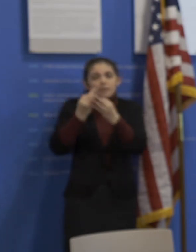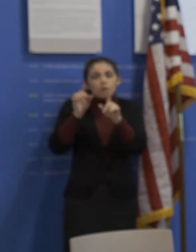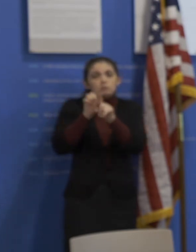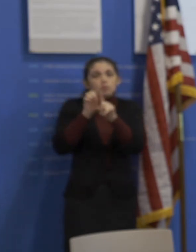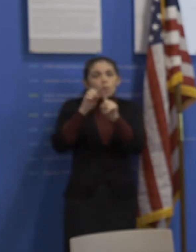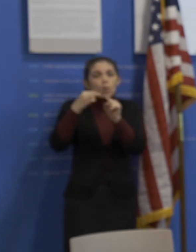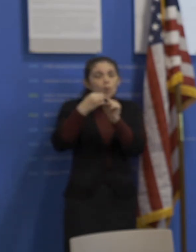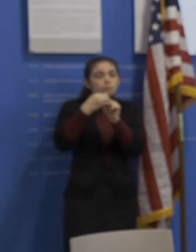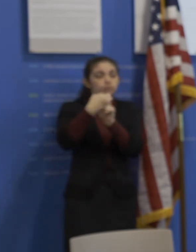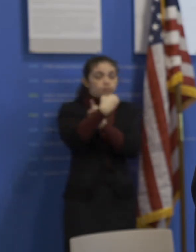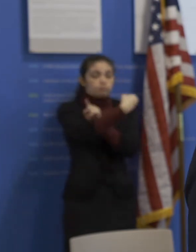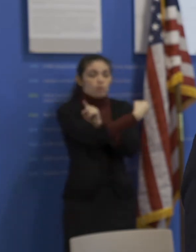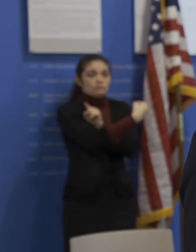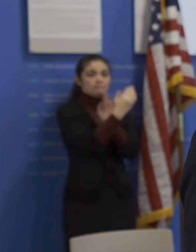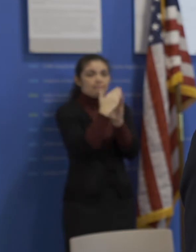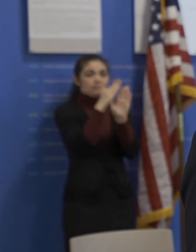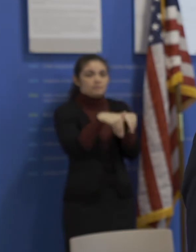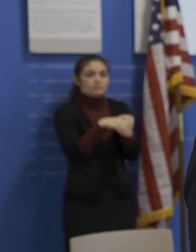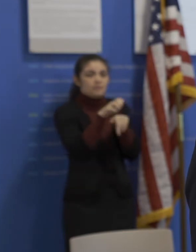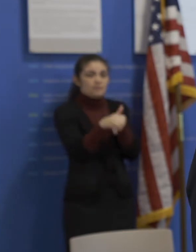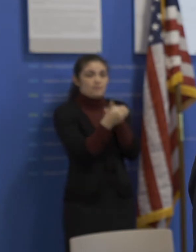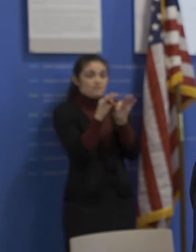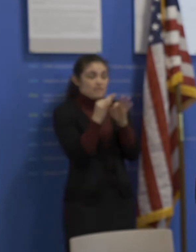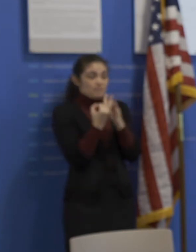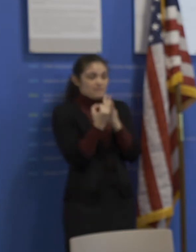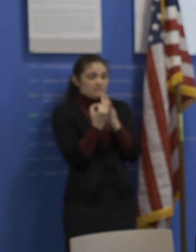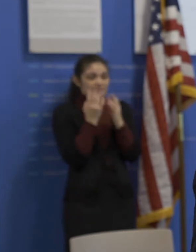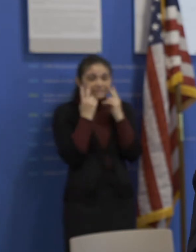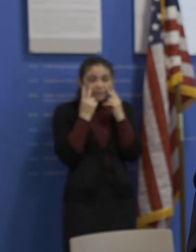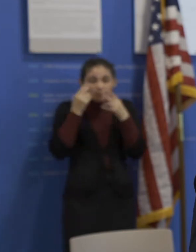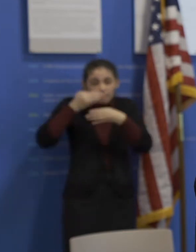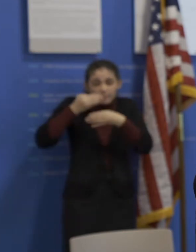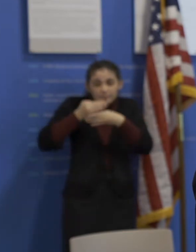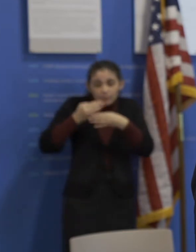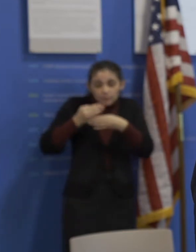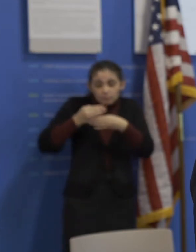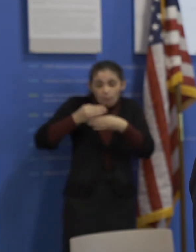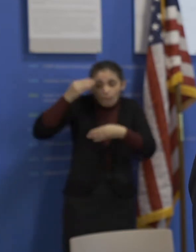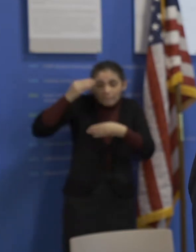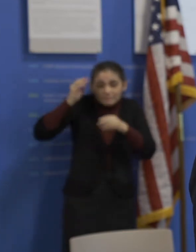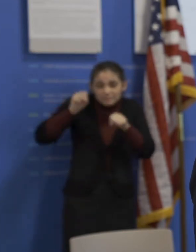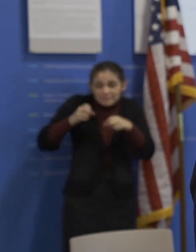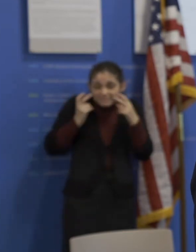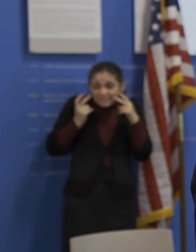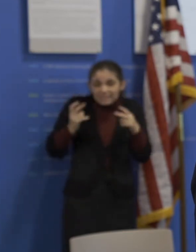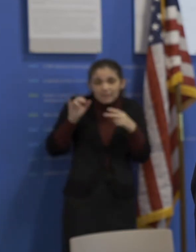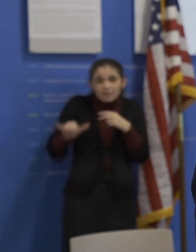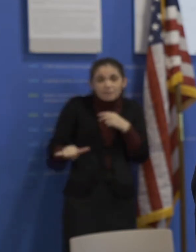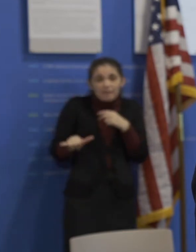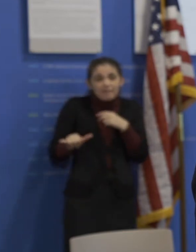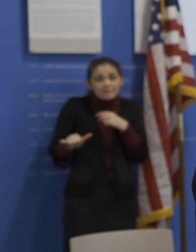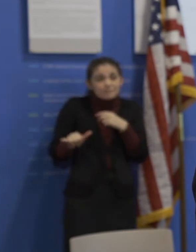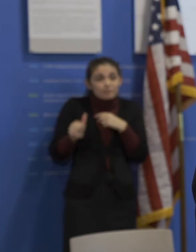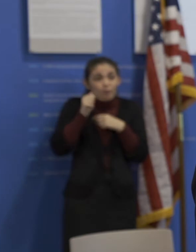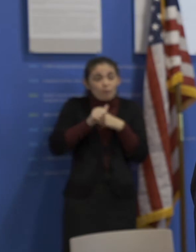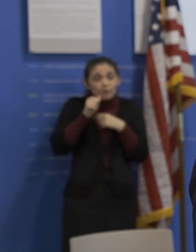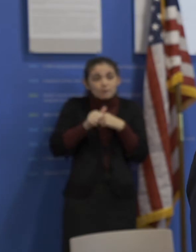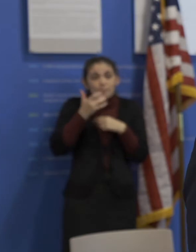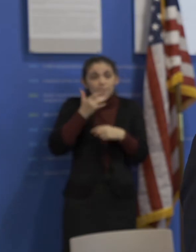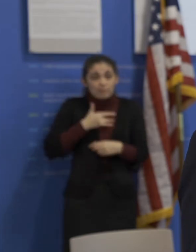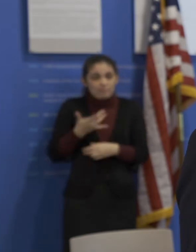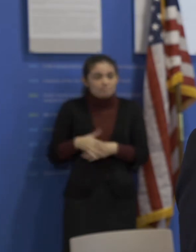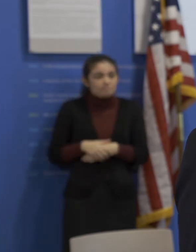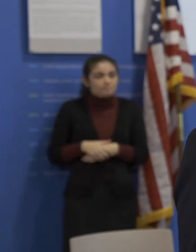across the house on the other side were a few other family members in the windows with the windows open. And it was clearly this little girl's